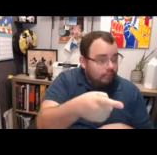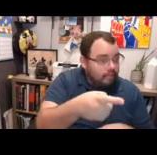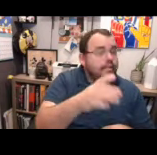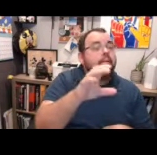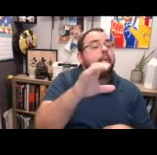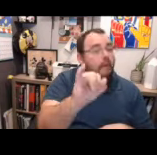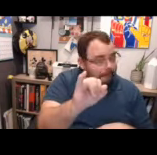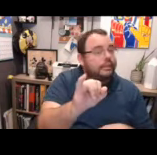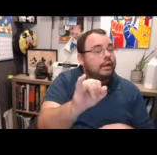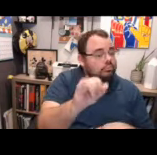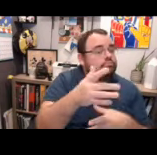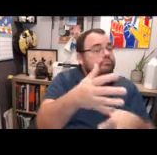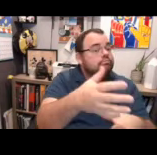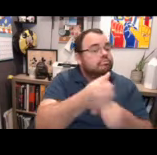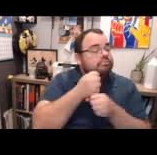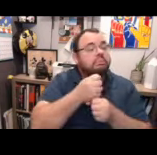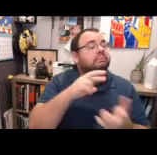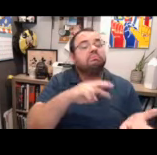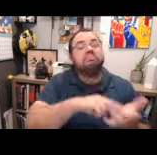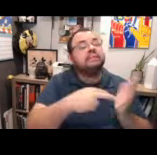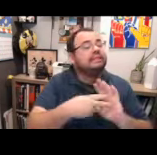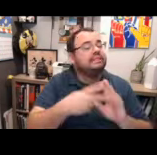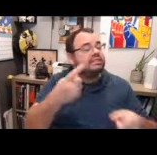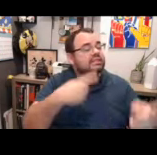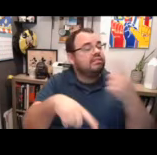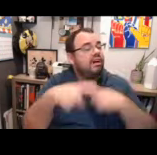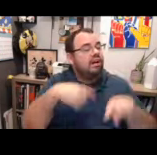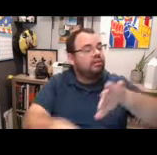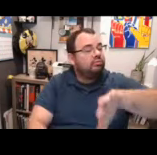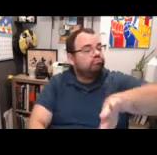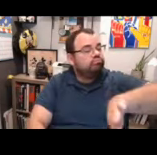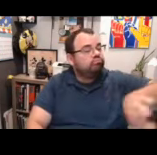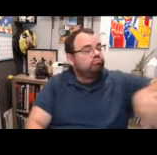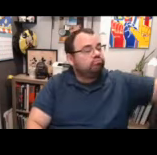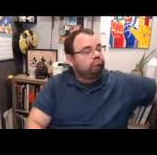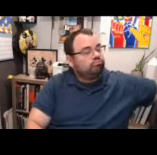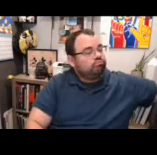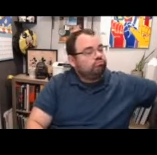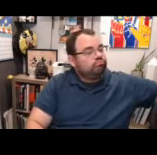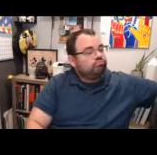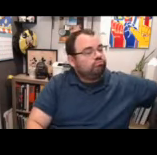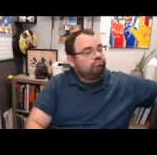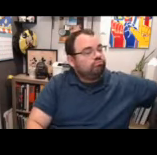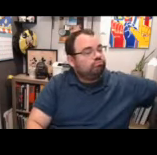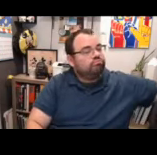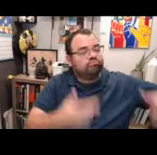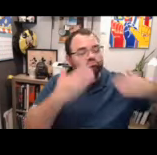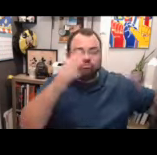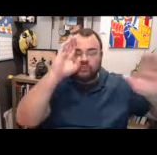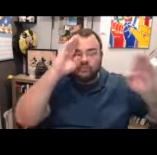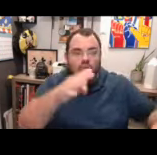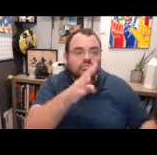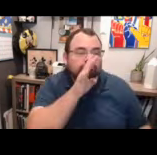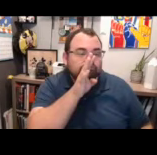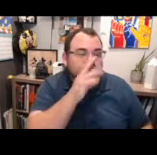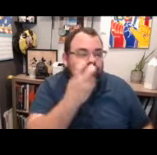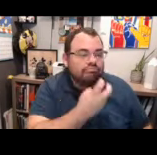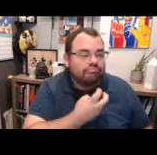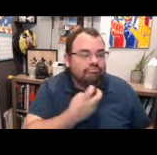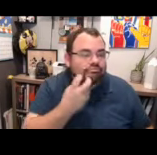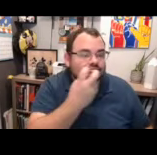the doctor tends to say, "Oh, cochlear implant? Okay, what does that mean?" Just put away the signing, no